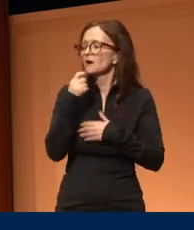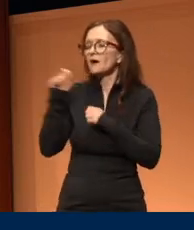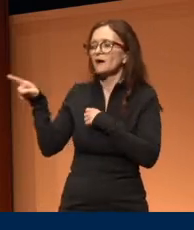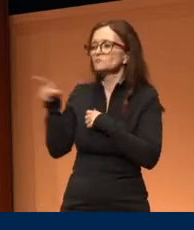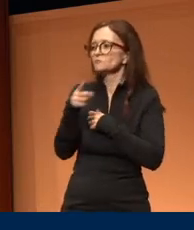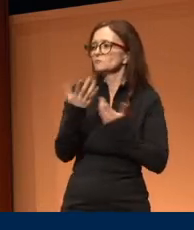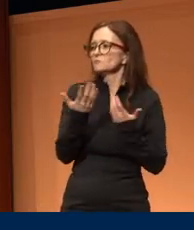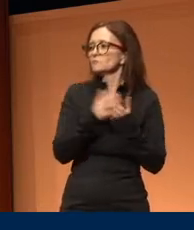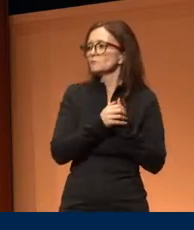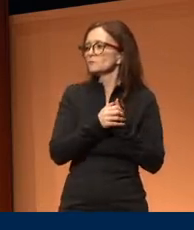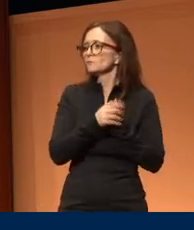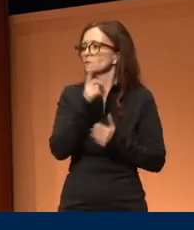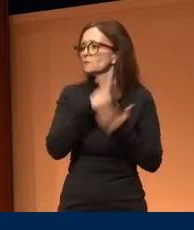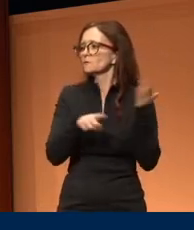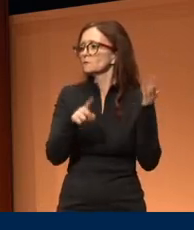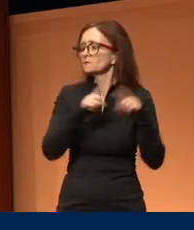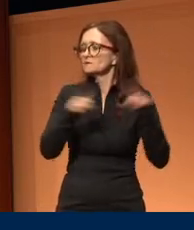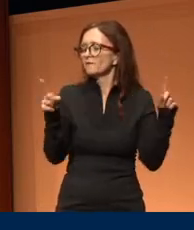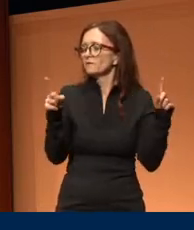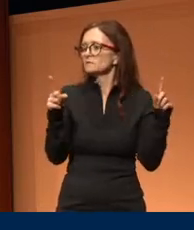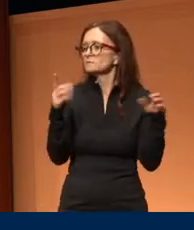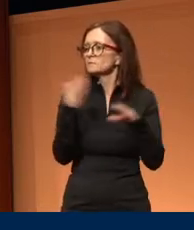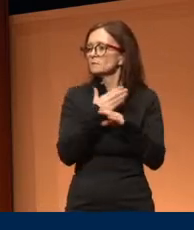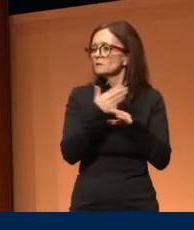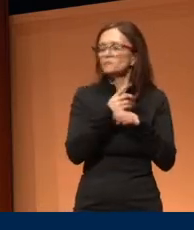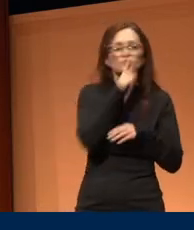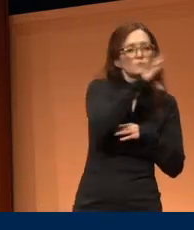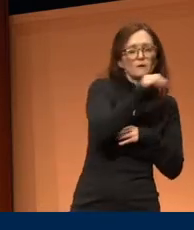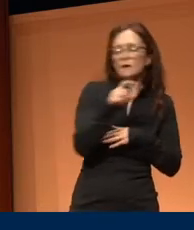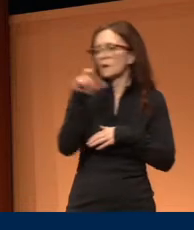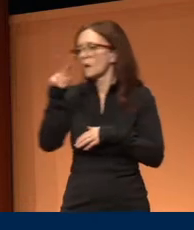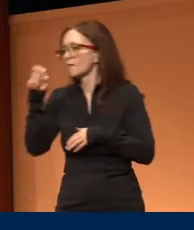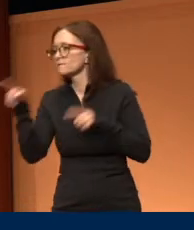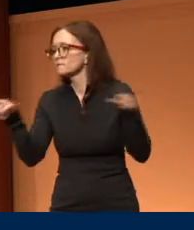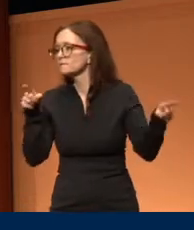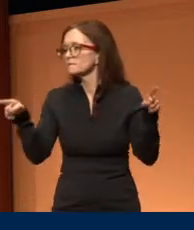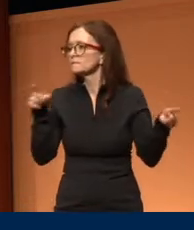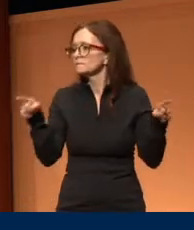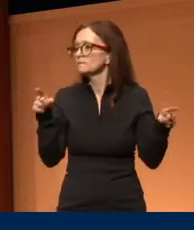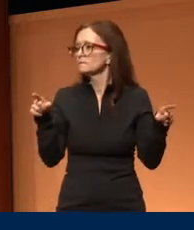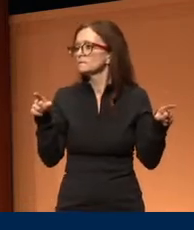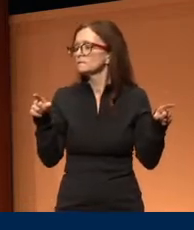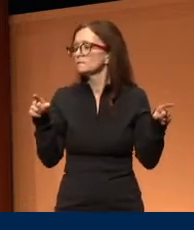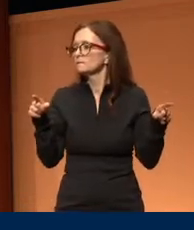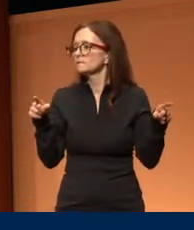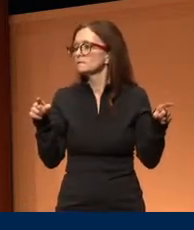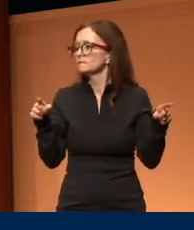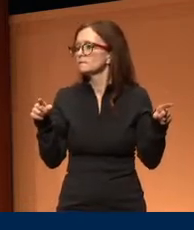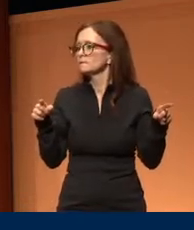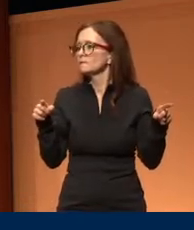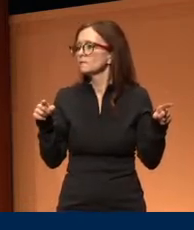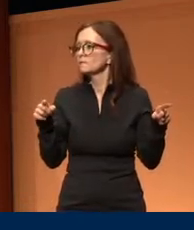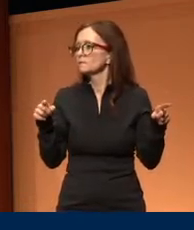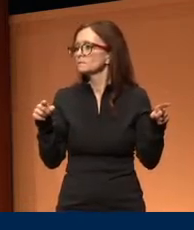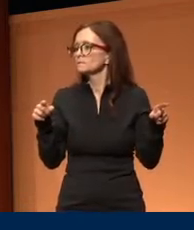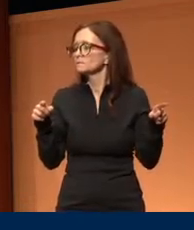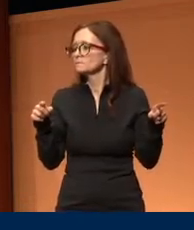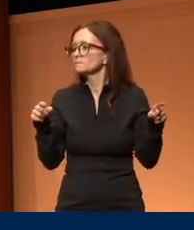is like, what is the difference between like truth and love? And in Arendt's language, maybe